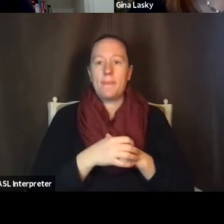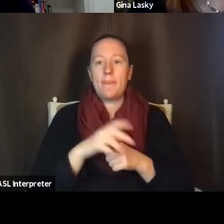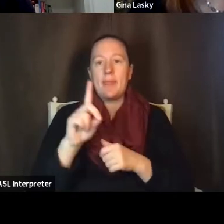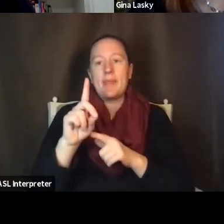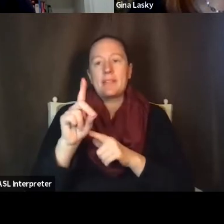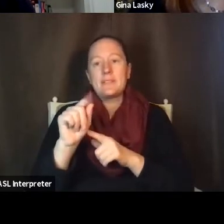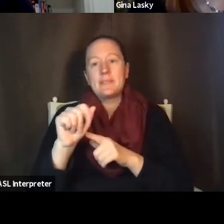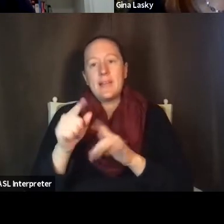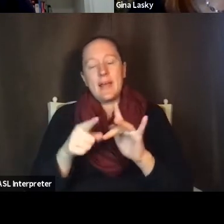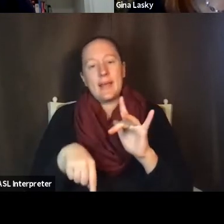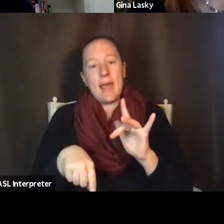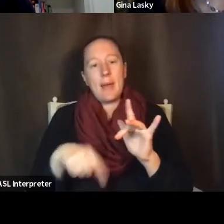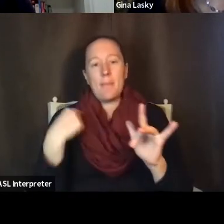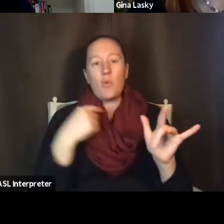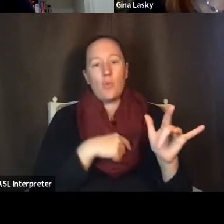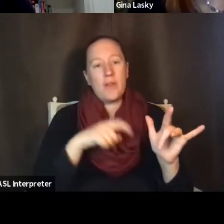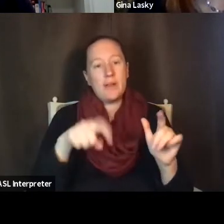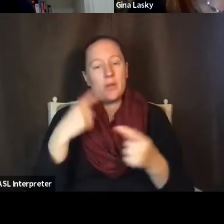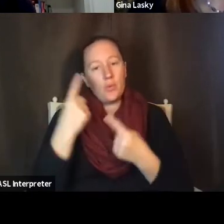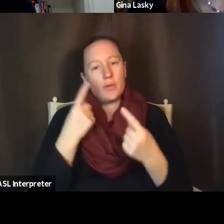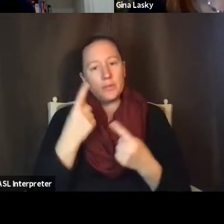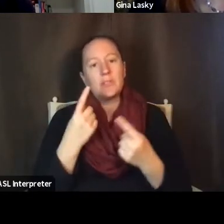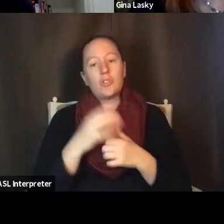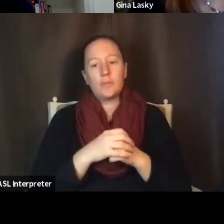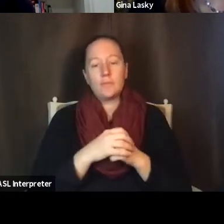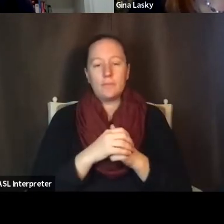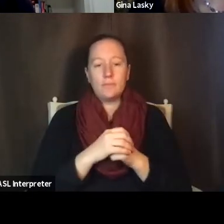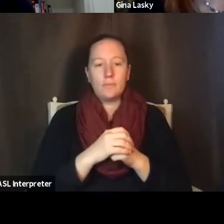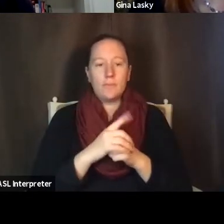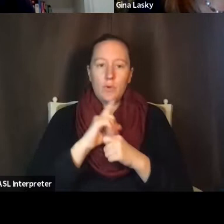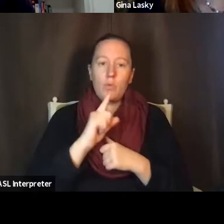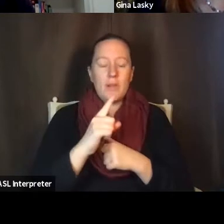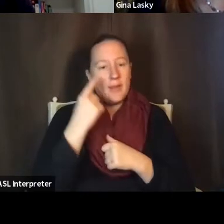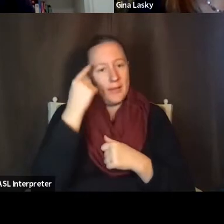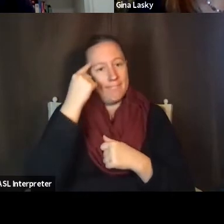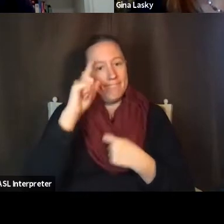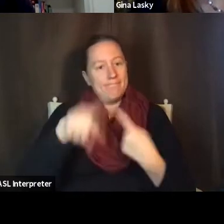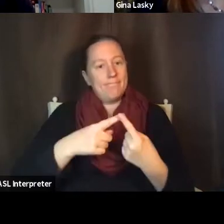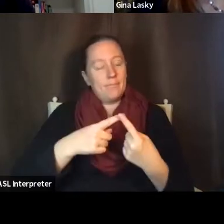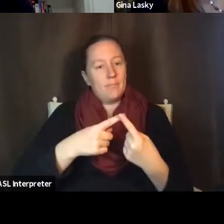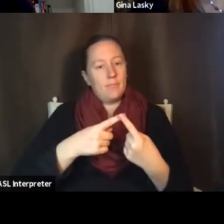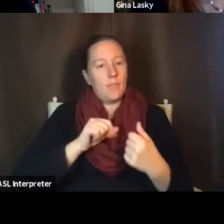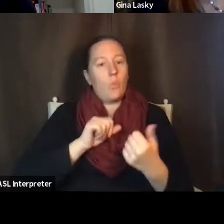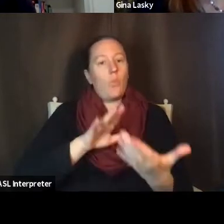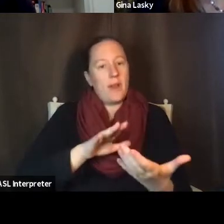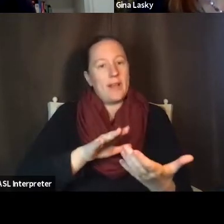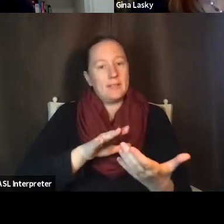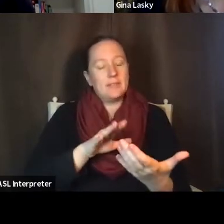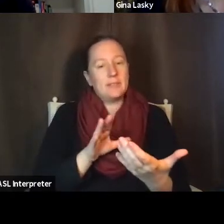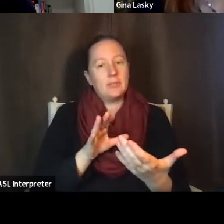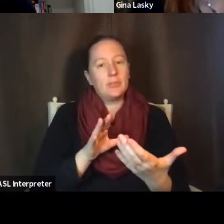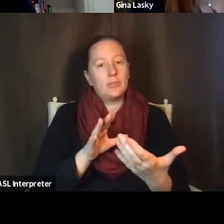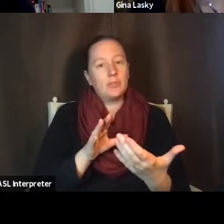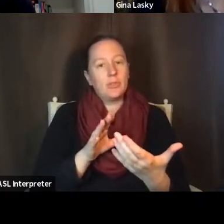that we should be looking at as a state, and really thinking about ways to